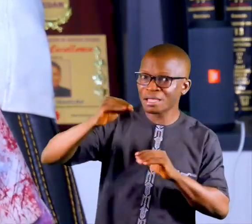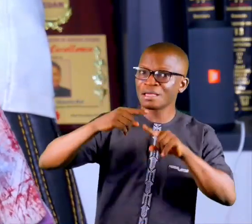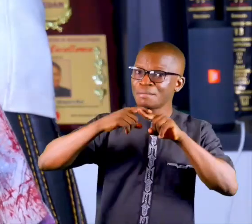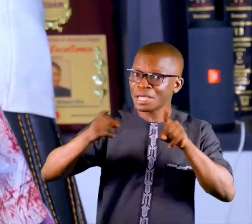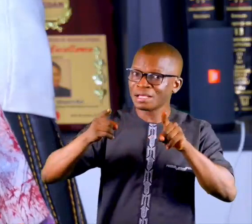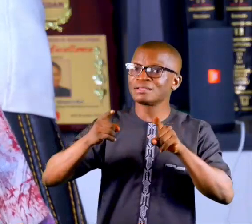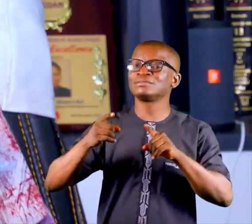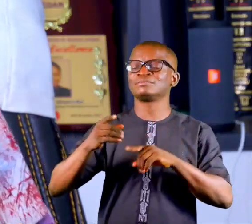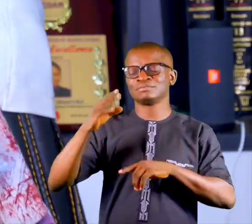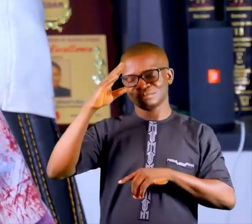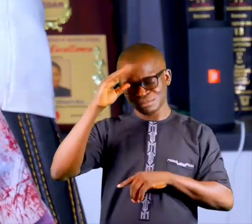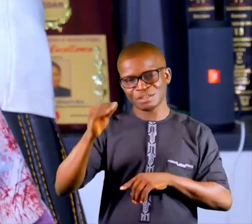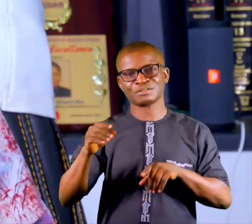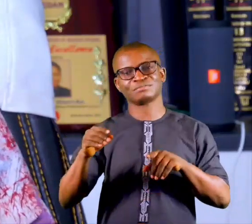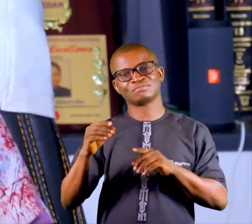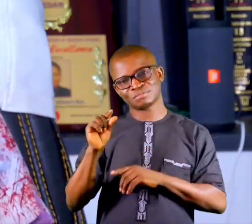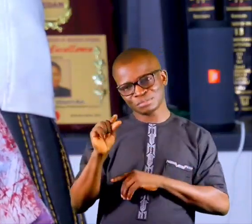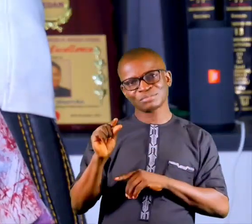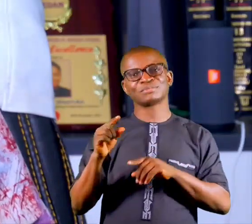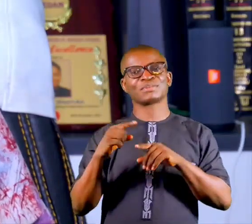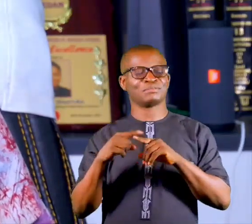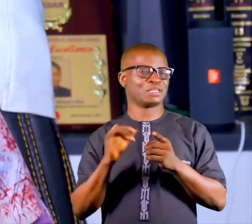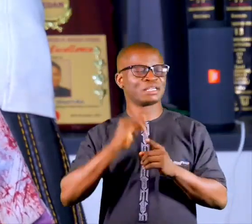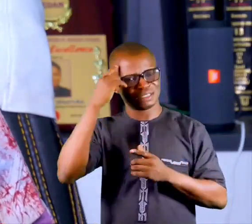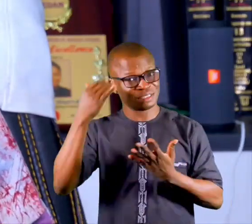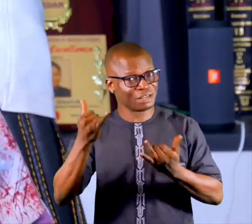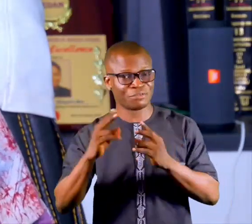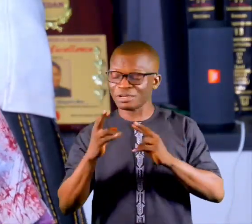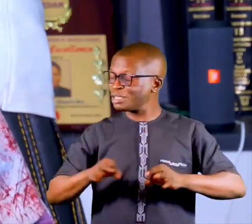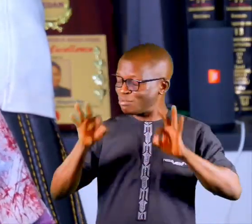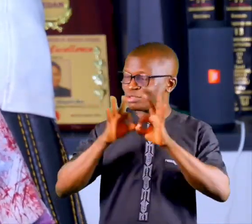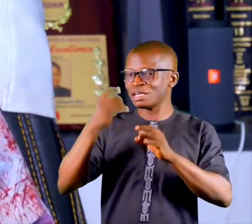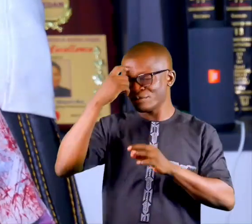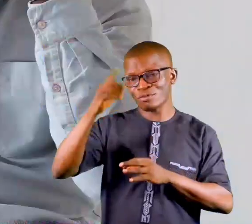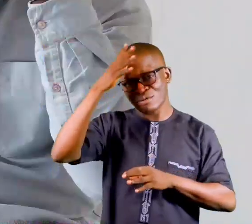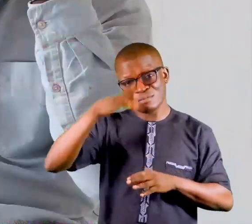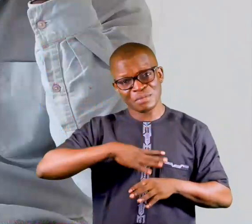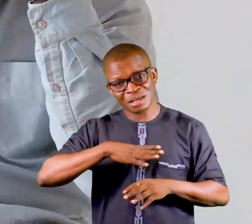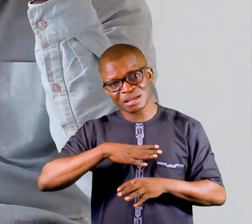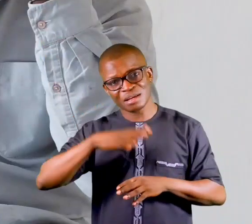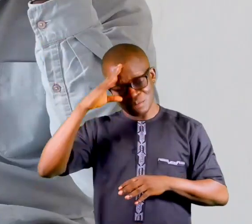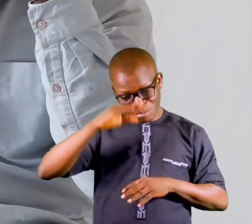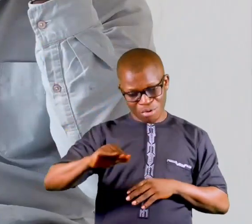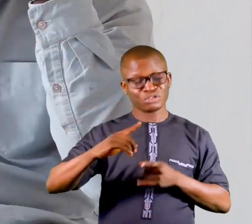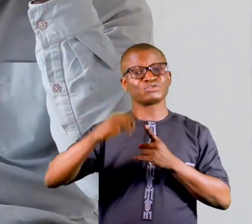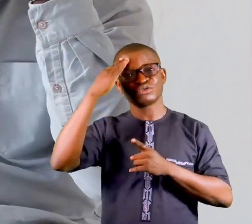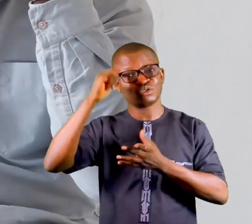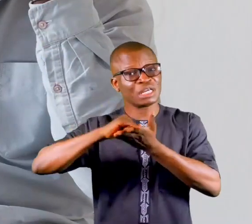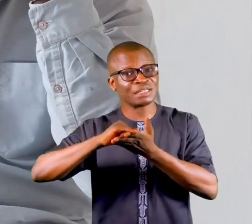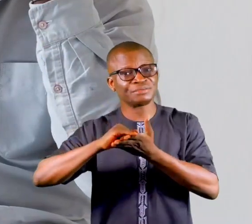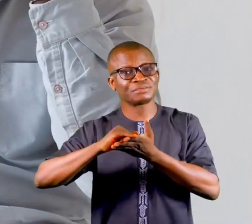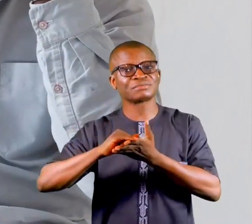men. Men are in the minority, but I think it is important for men and boys to know